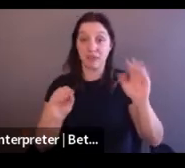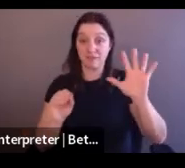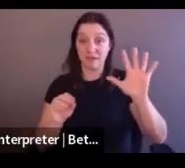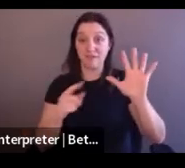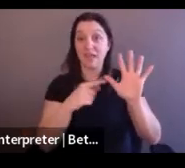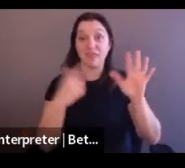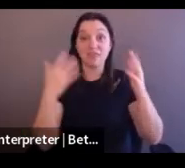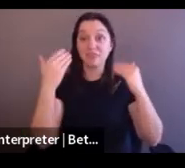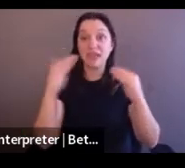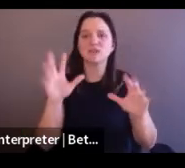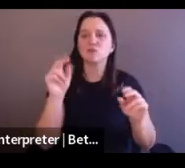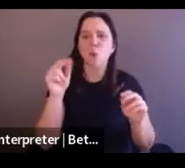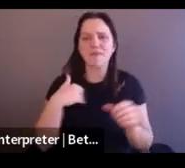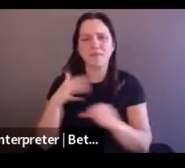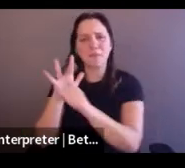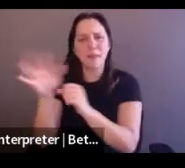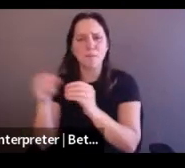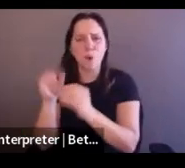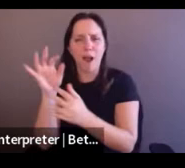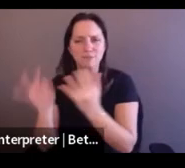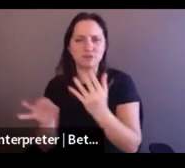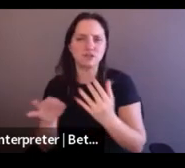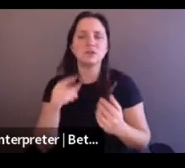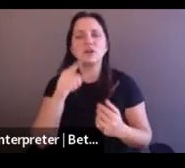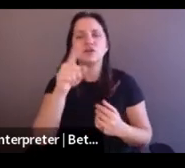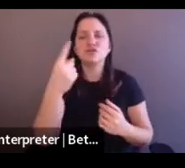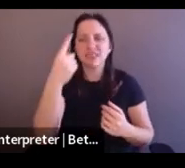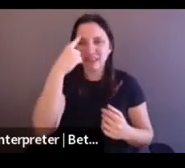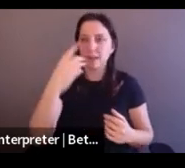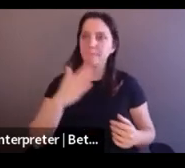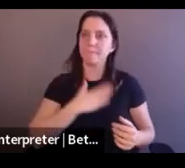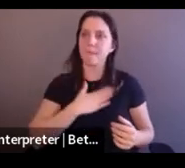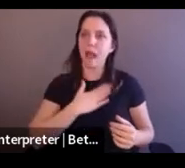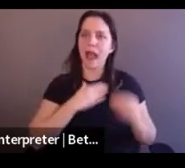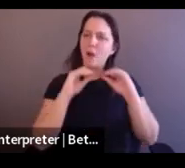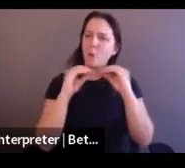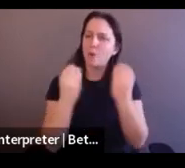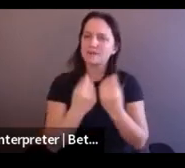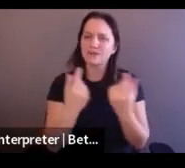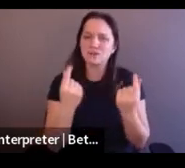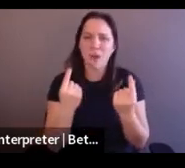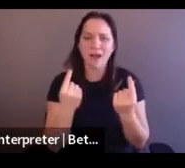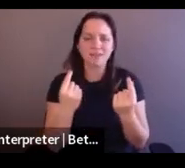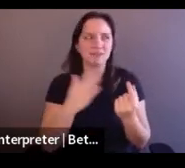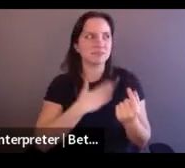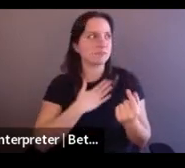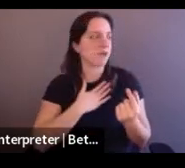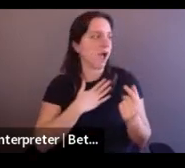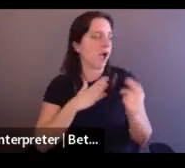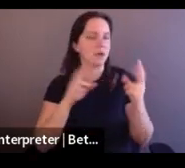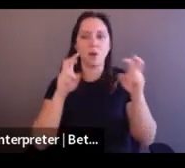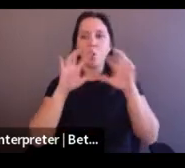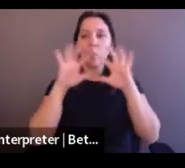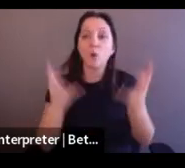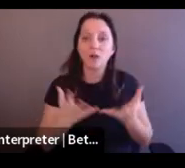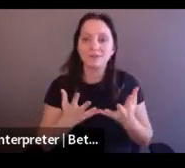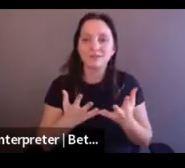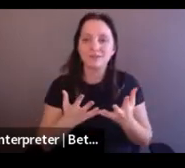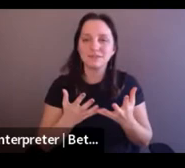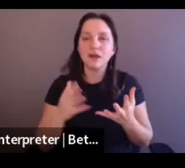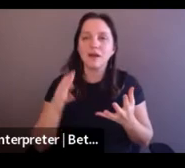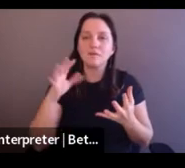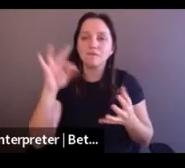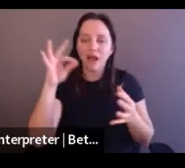have, the space that you're in, What are the resources? You might live in a very, or your organization might be serving a really,